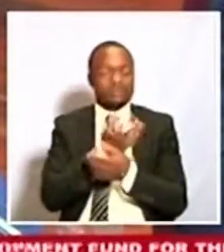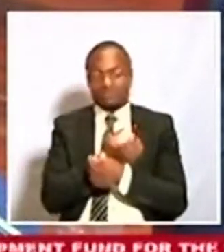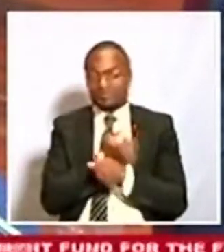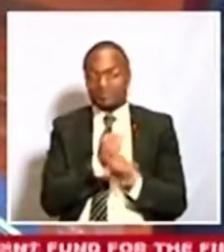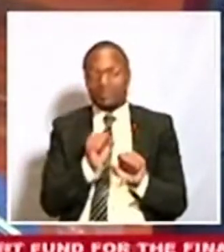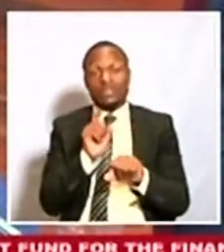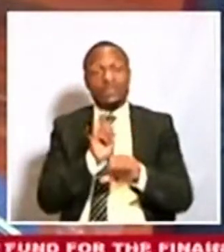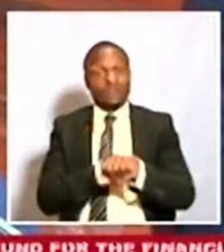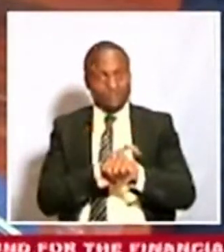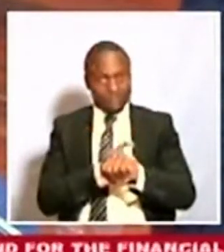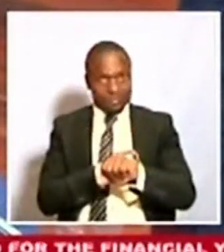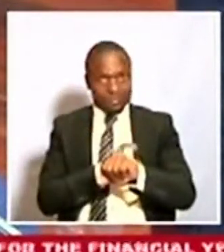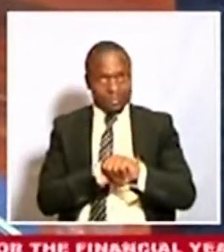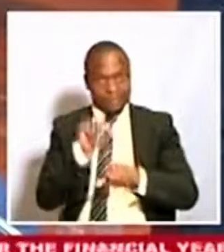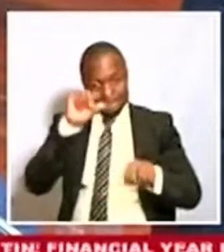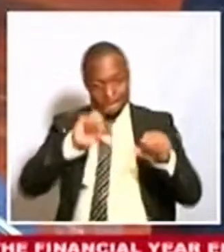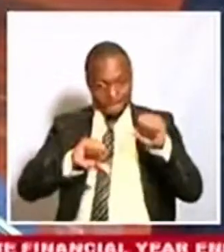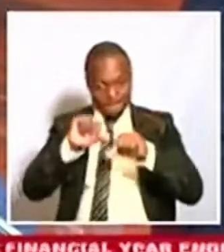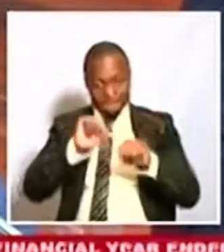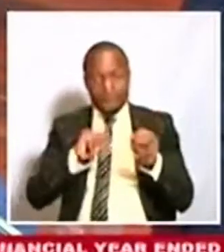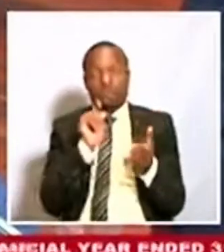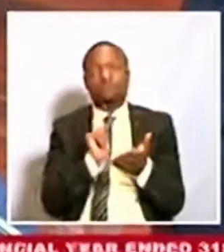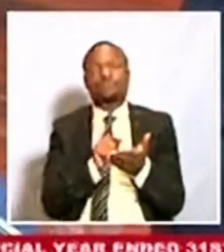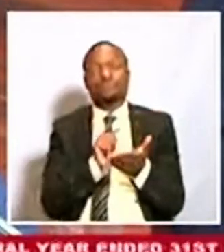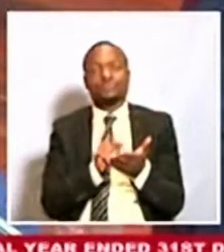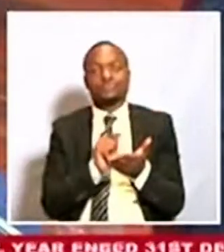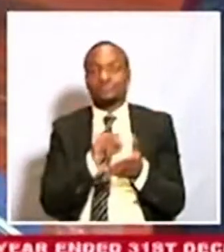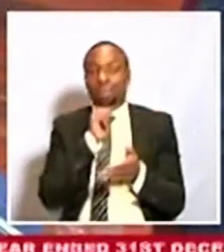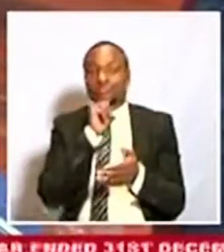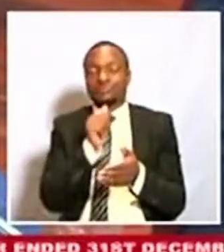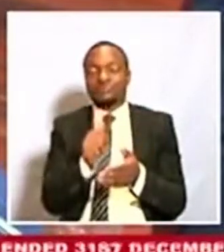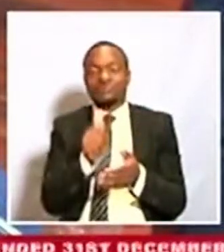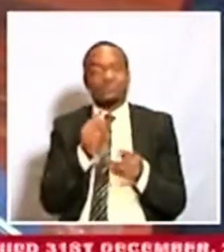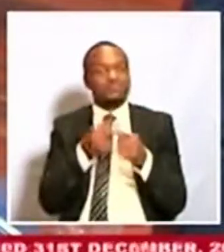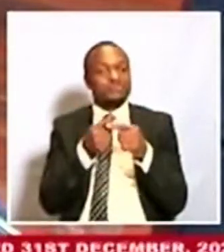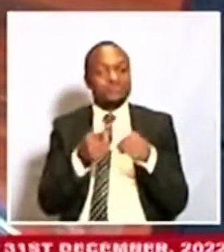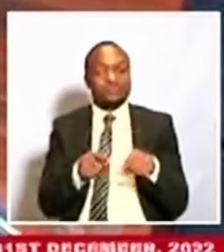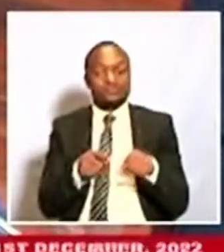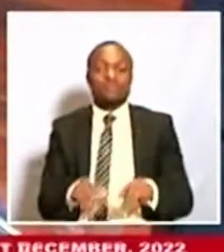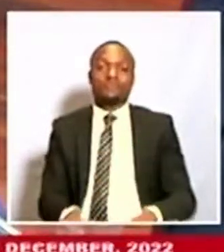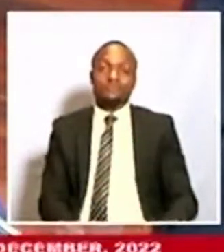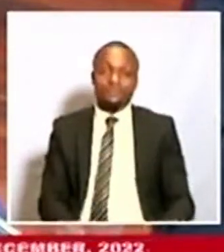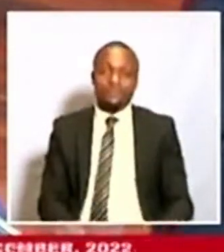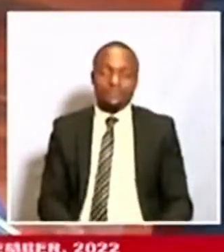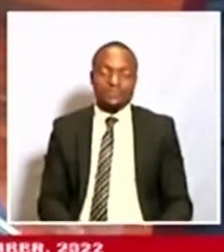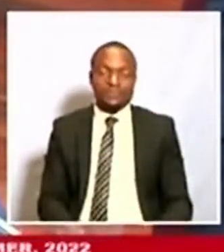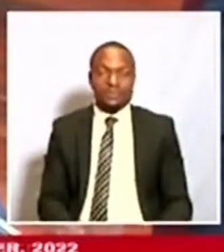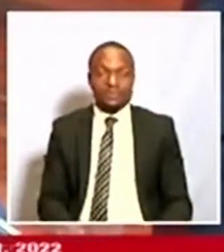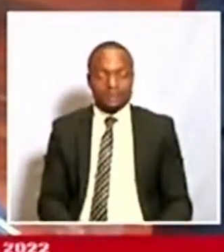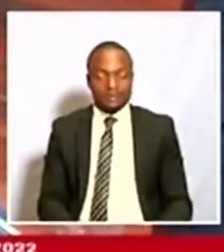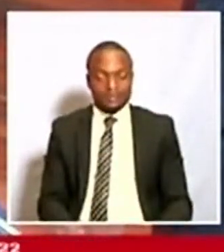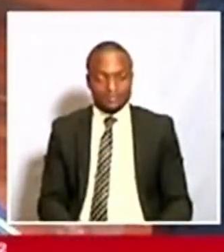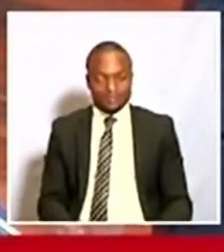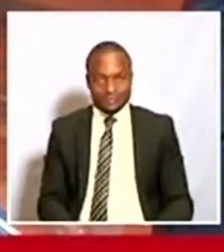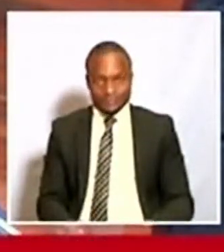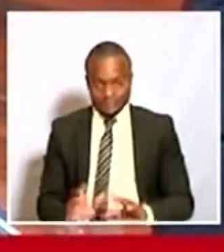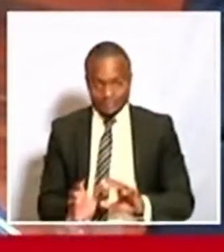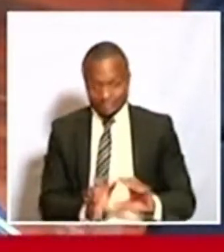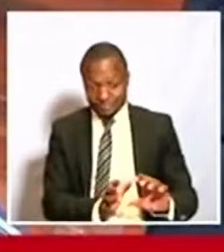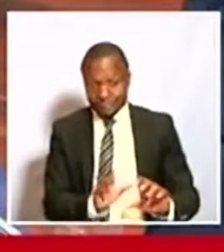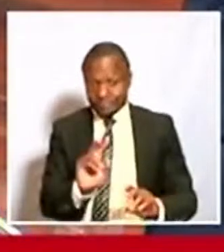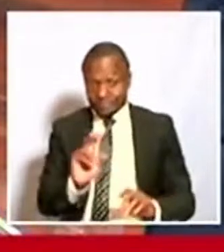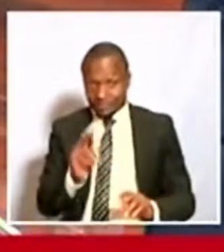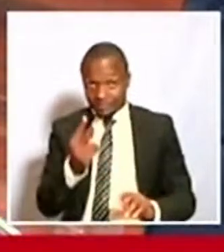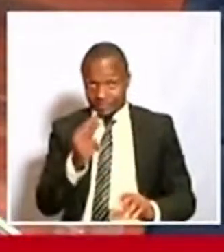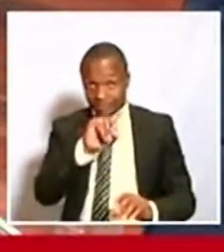during the time of the audit, this was not yet done. Then on the other one, for